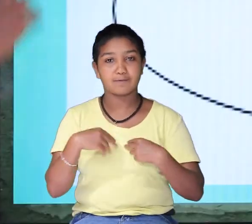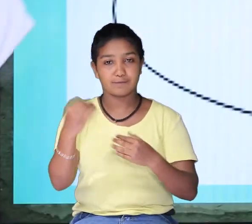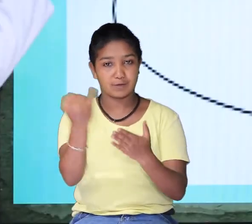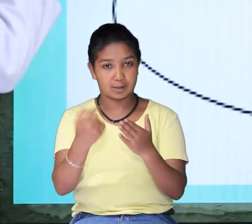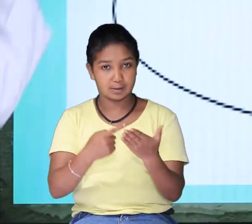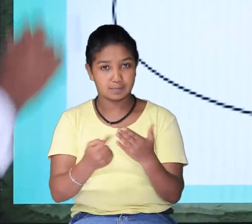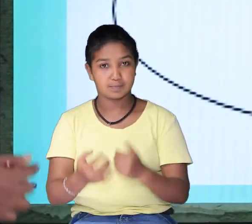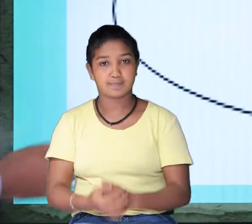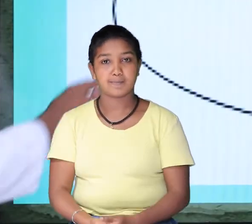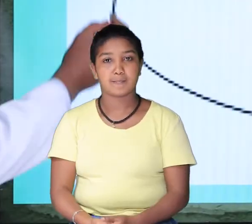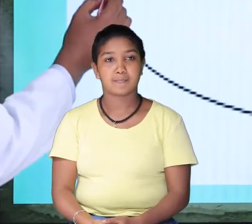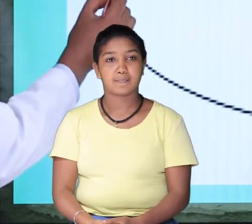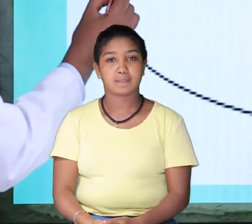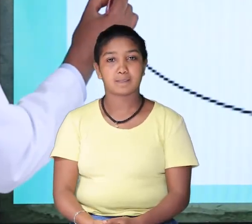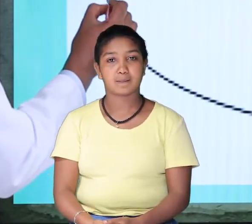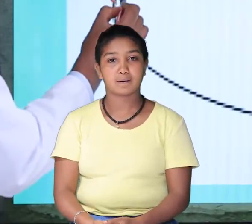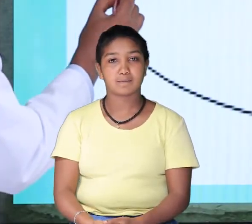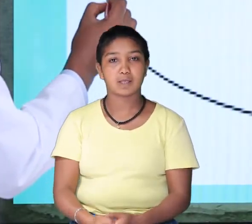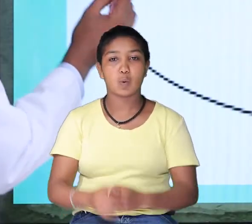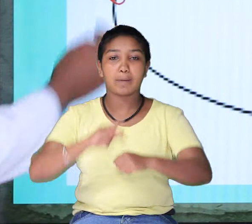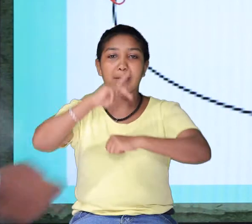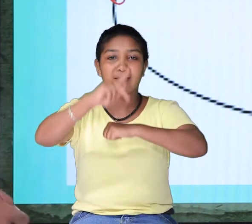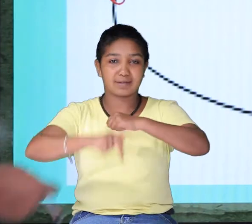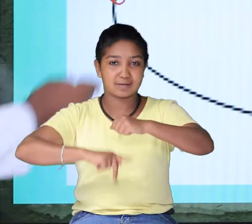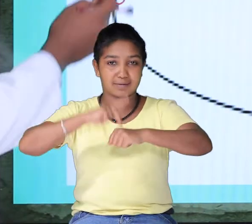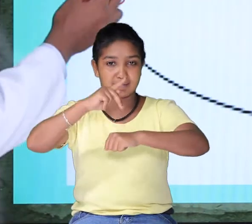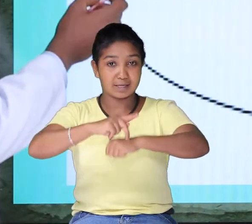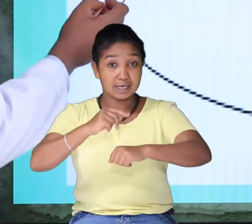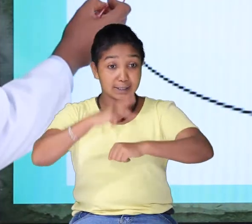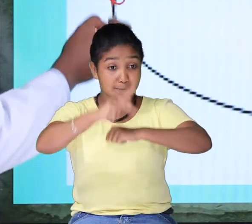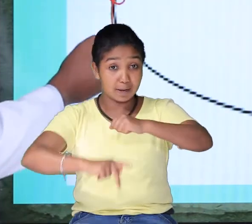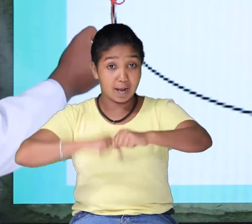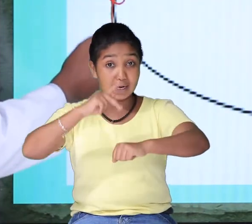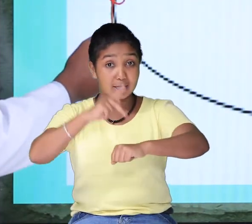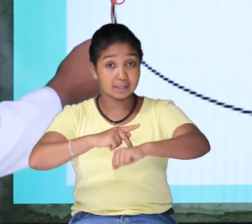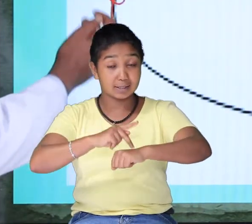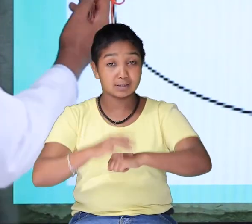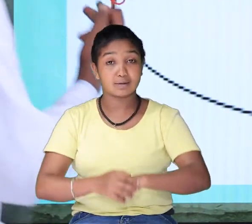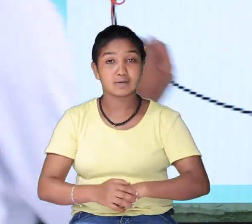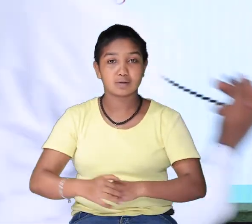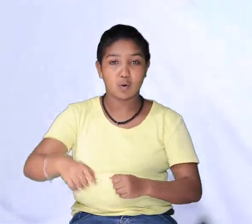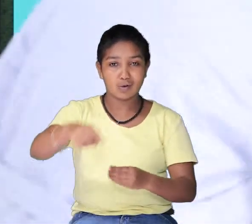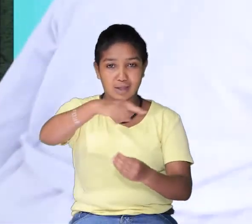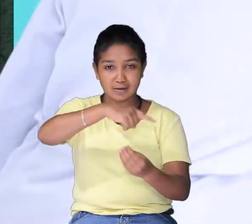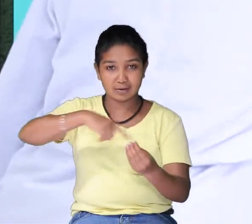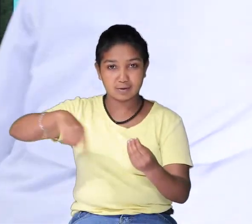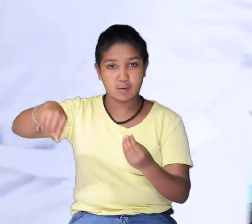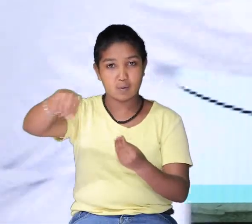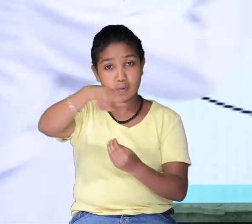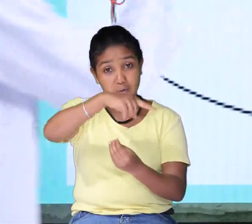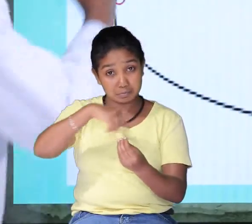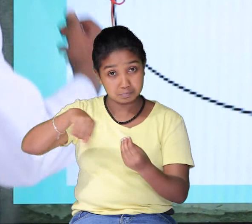figure. Here we have a planet, okay? And this planet tends to rotate on